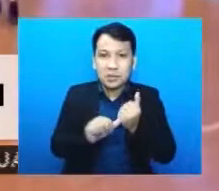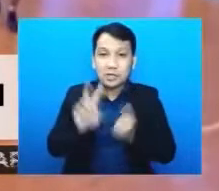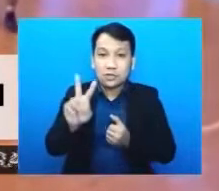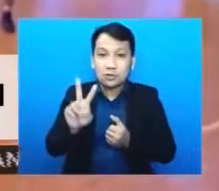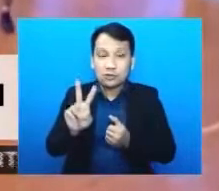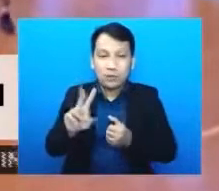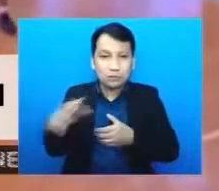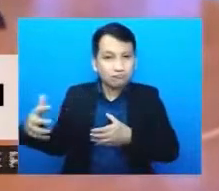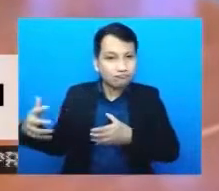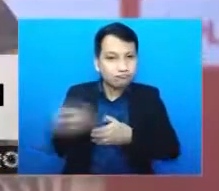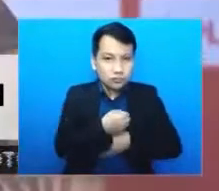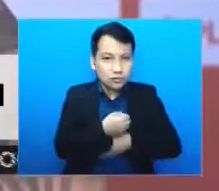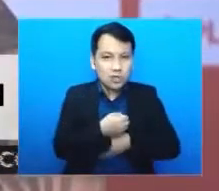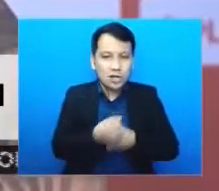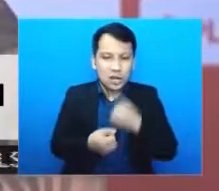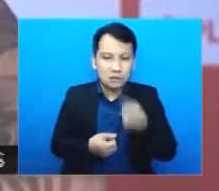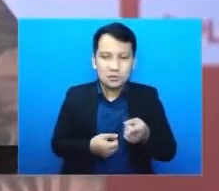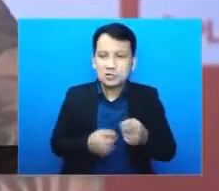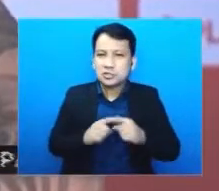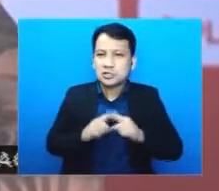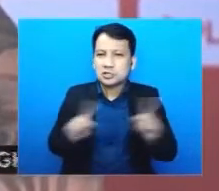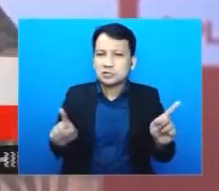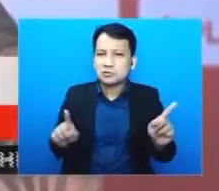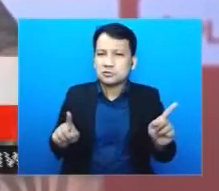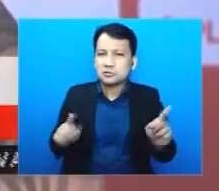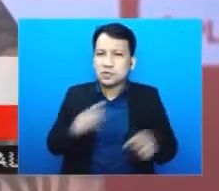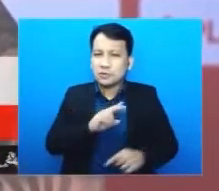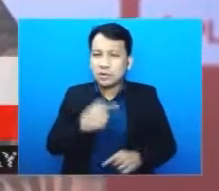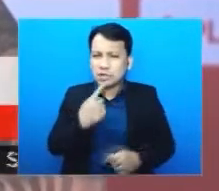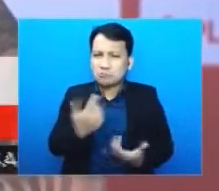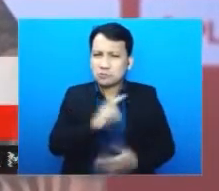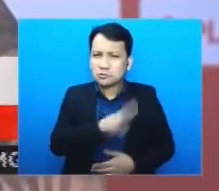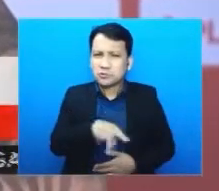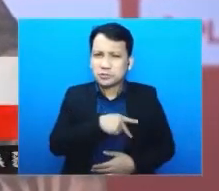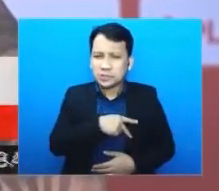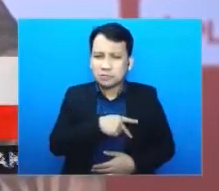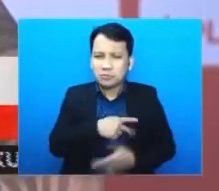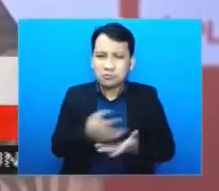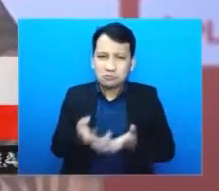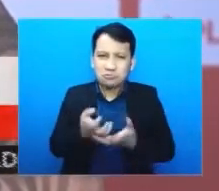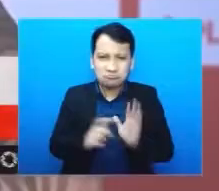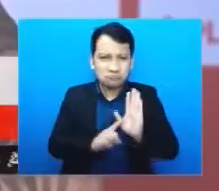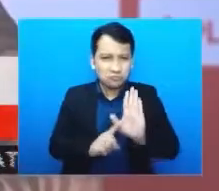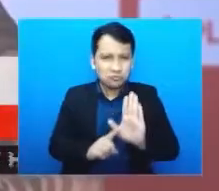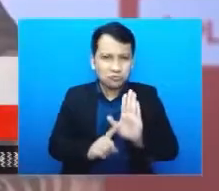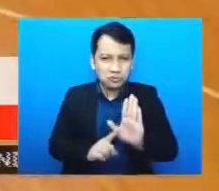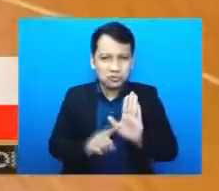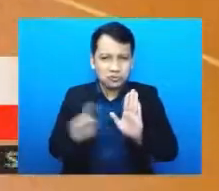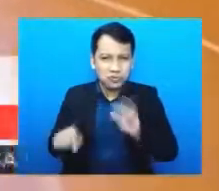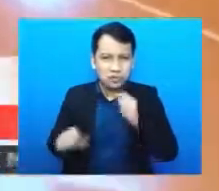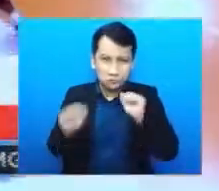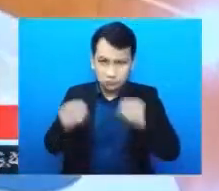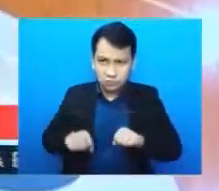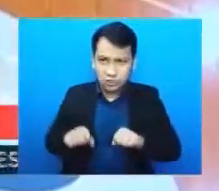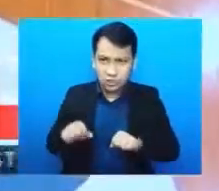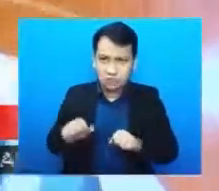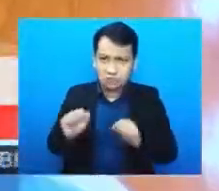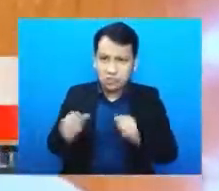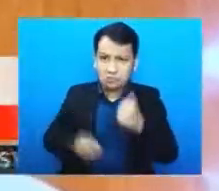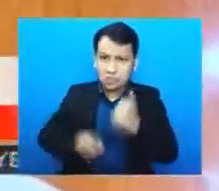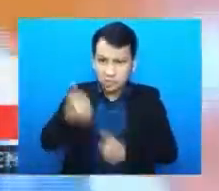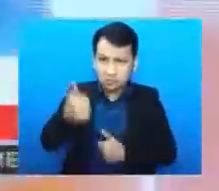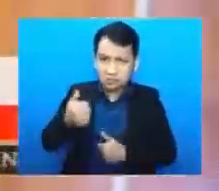82-77. Yeah, it was a little personal. We want to show that we can hang with the big dogs like Korea. Dahil sa